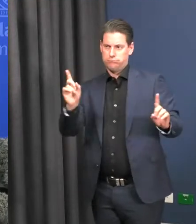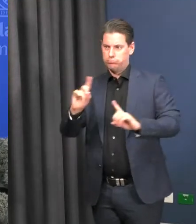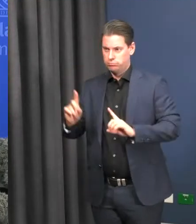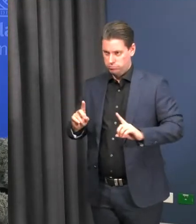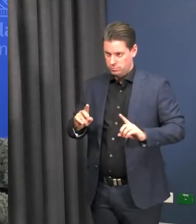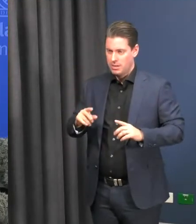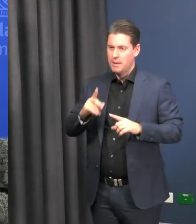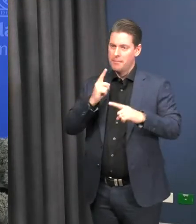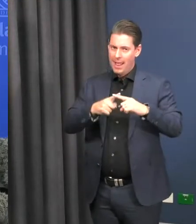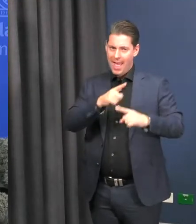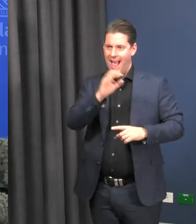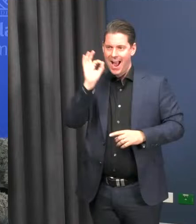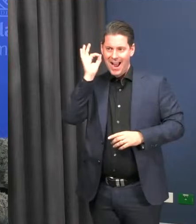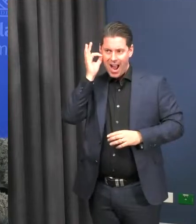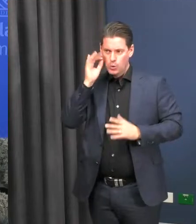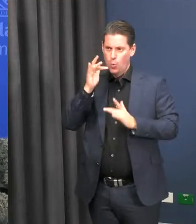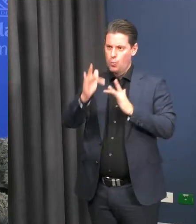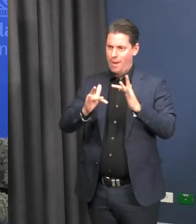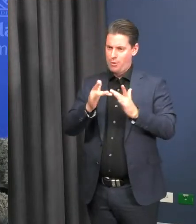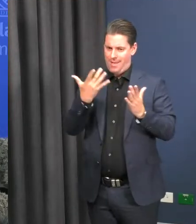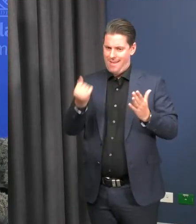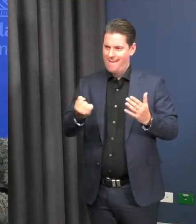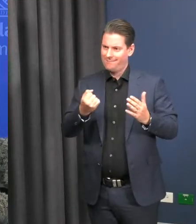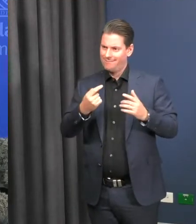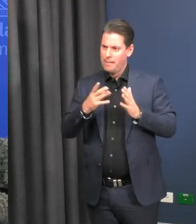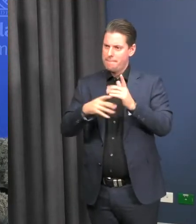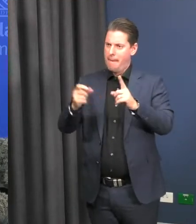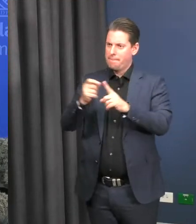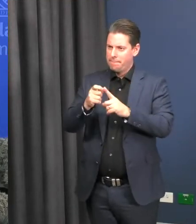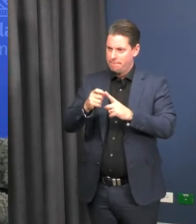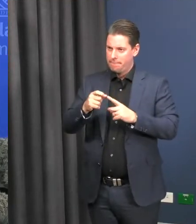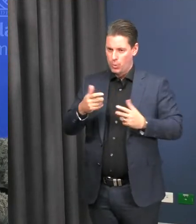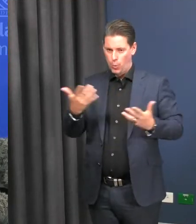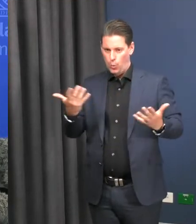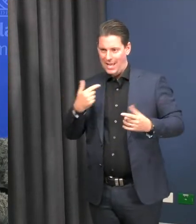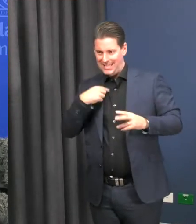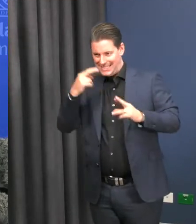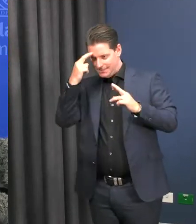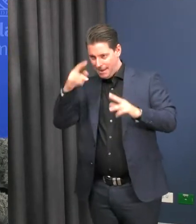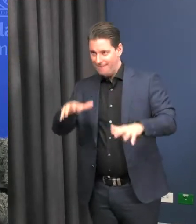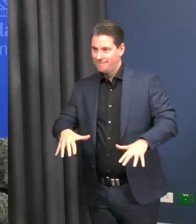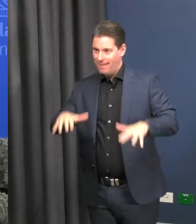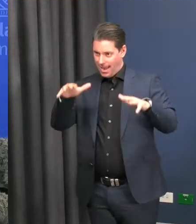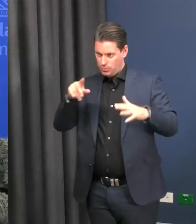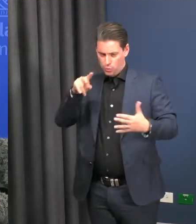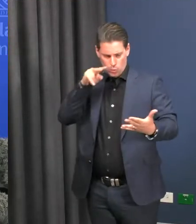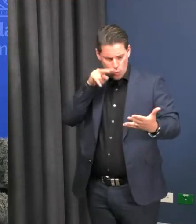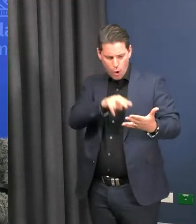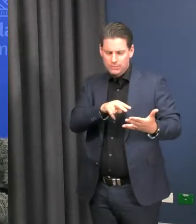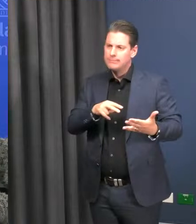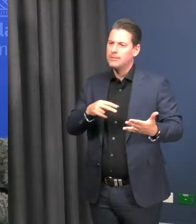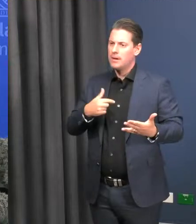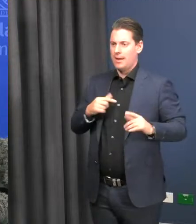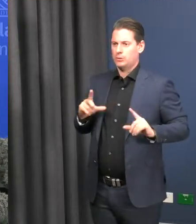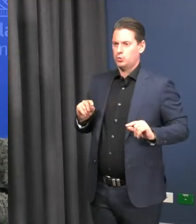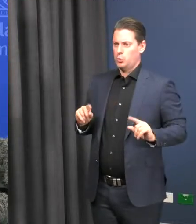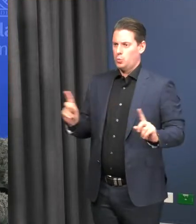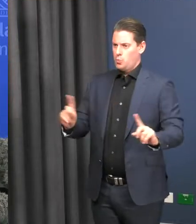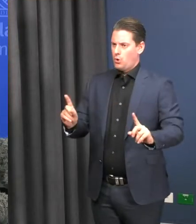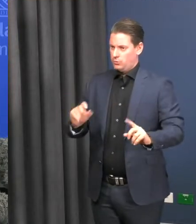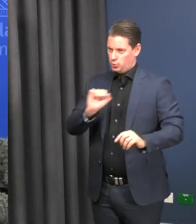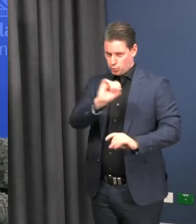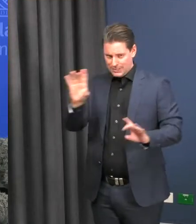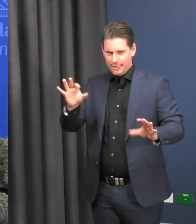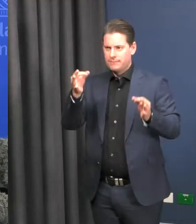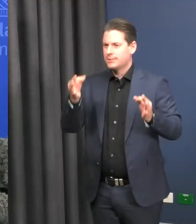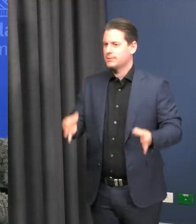on their dashboards and you can search your premise. And you need to make that decision as to how you're going to deal with that risk, and the